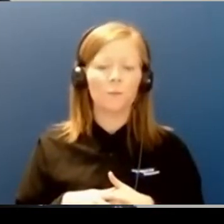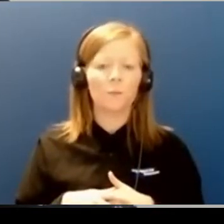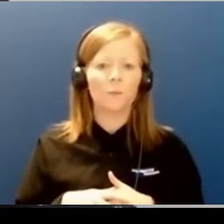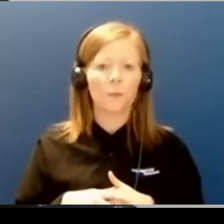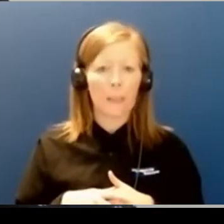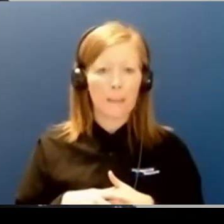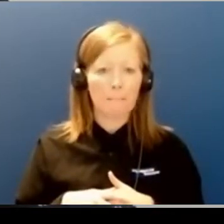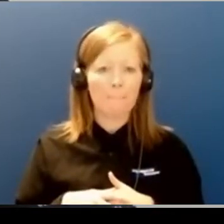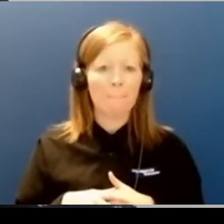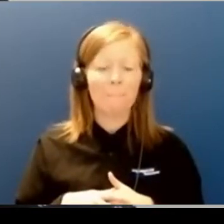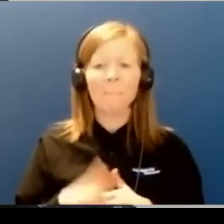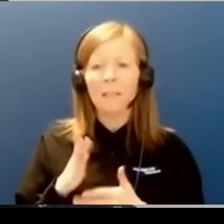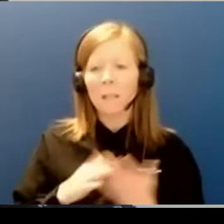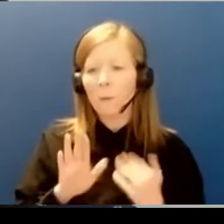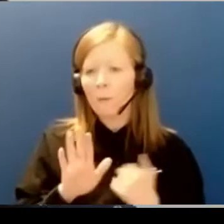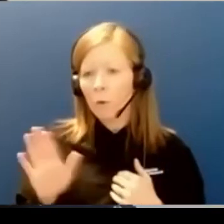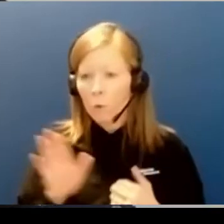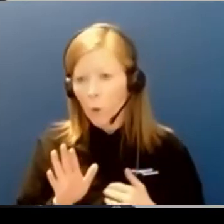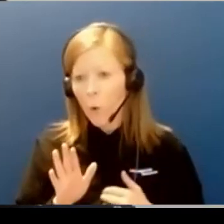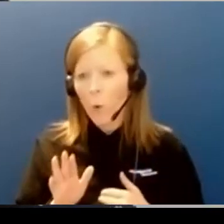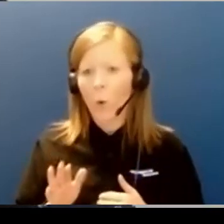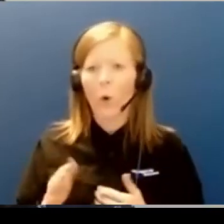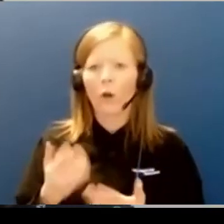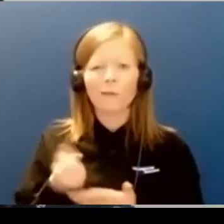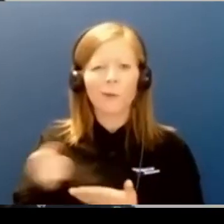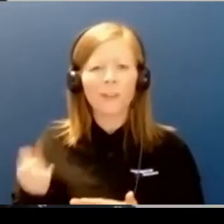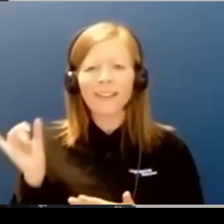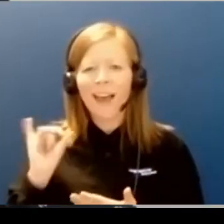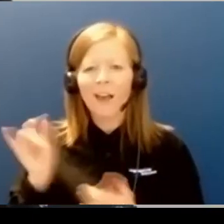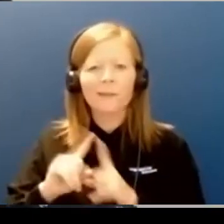the sources that you have from different cartoons.